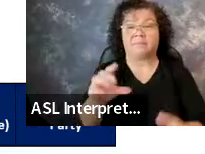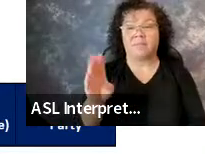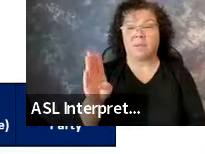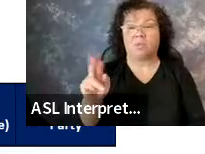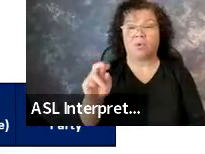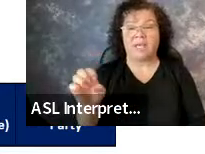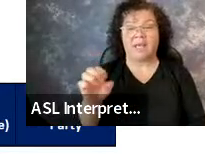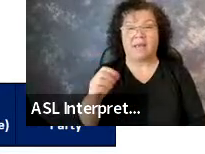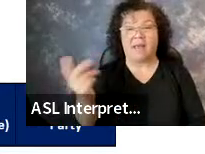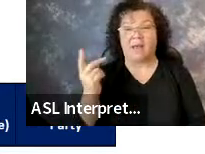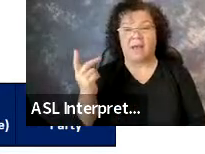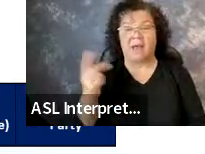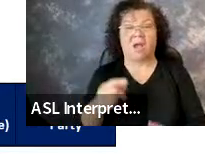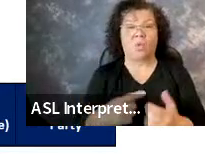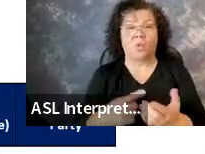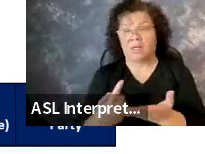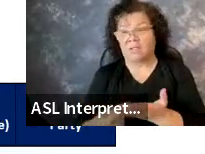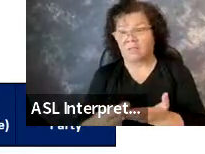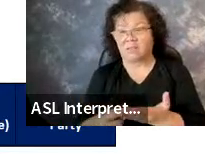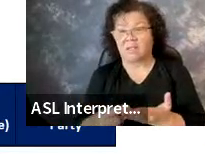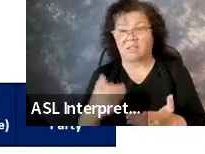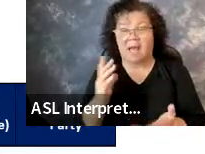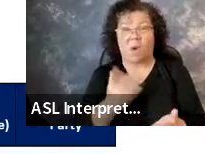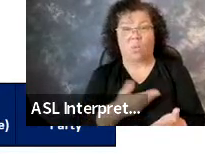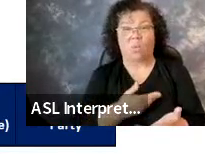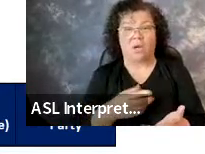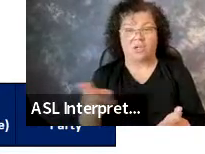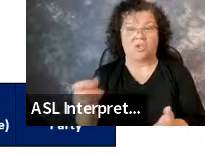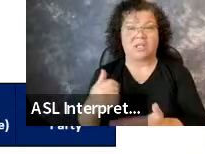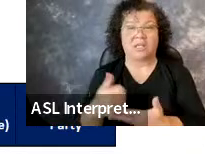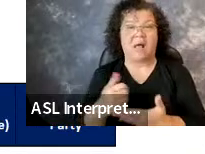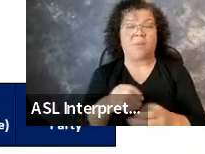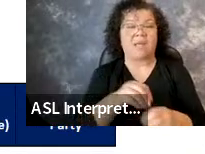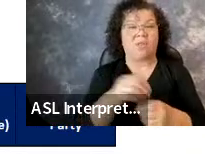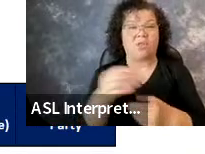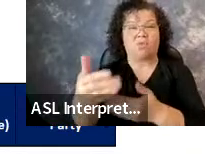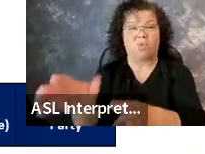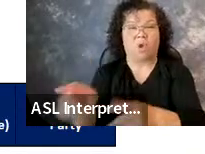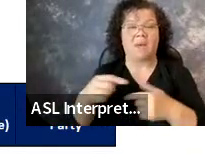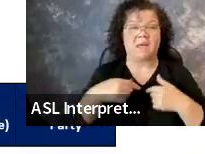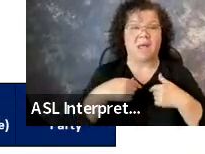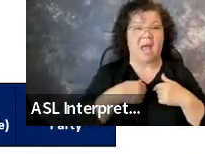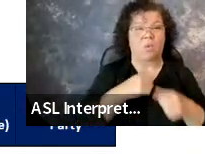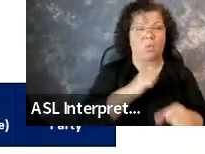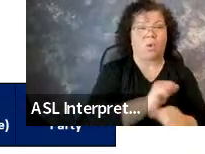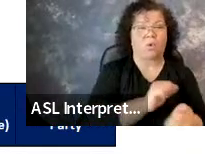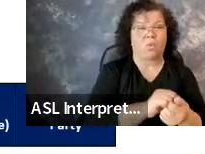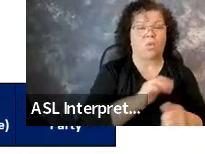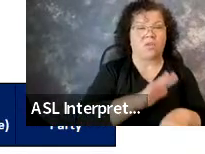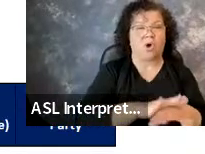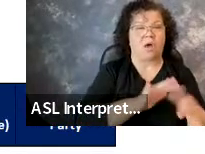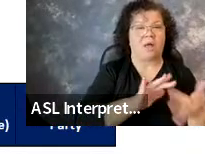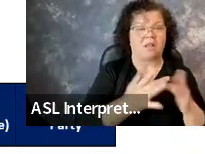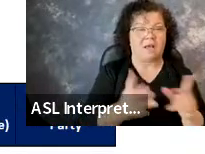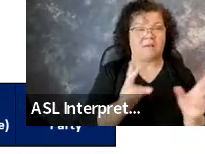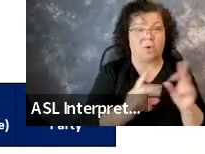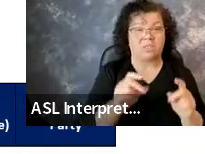will work through our discussion here. So Bree will help me in the room and I'll work with our online folks if anyone has any